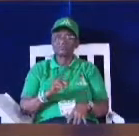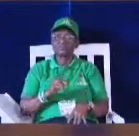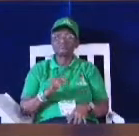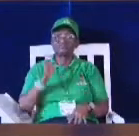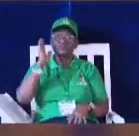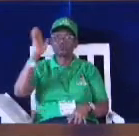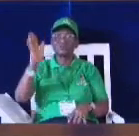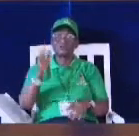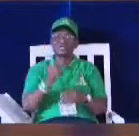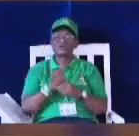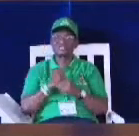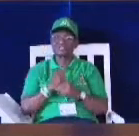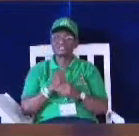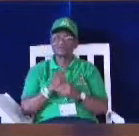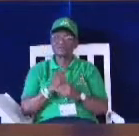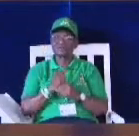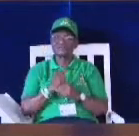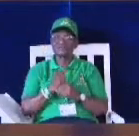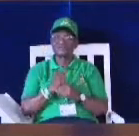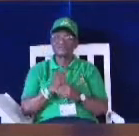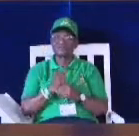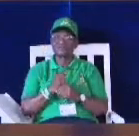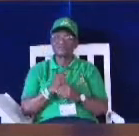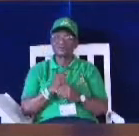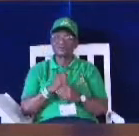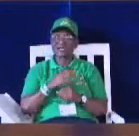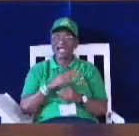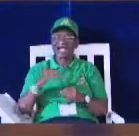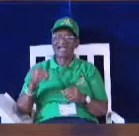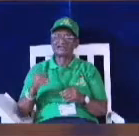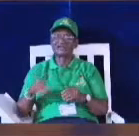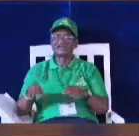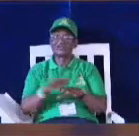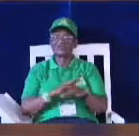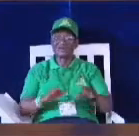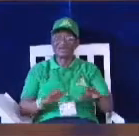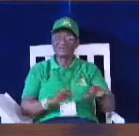will receive an overflow